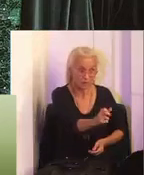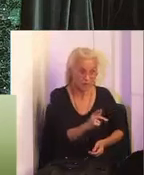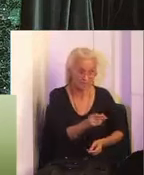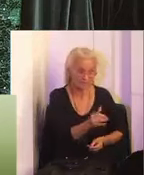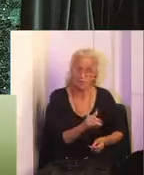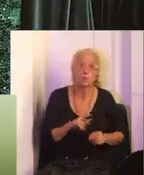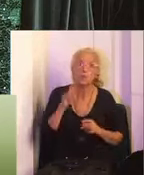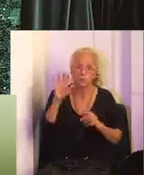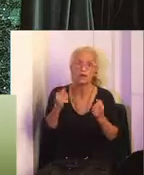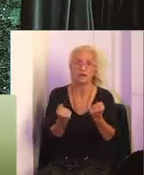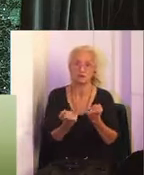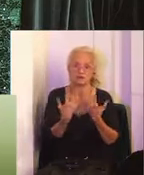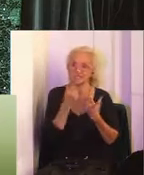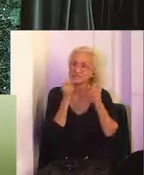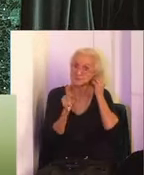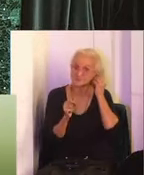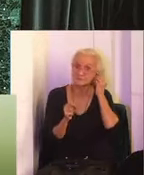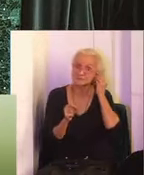blessed.